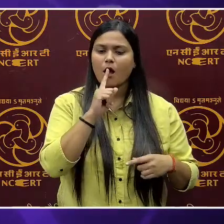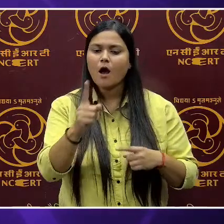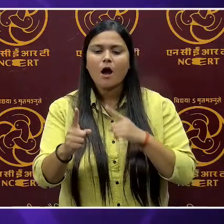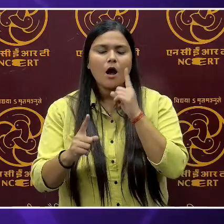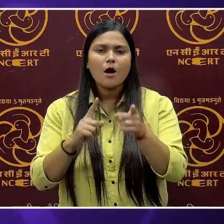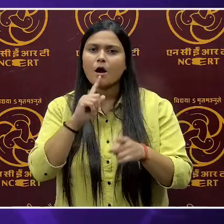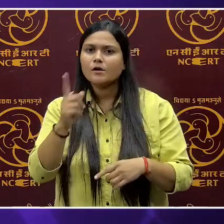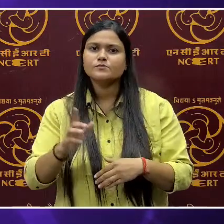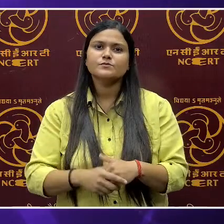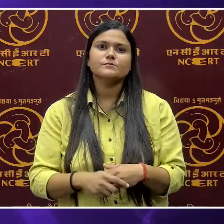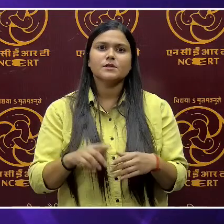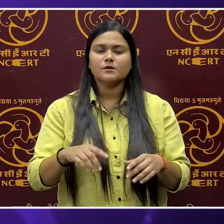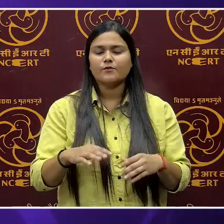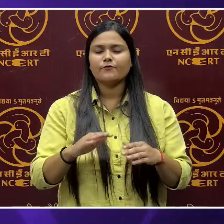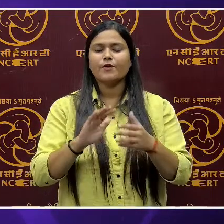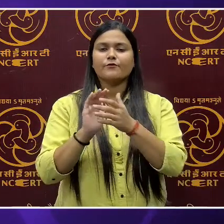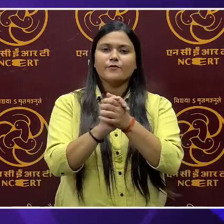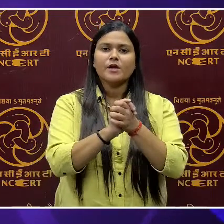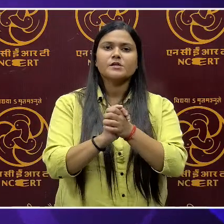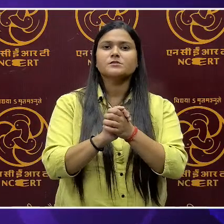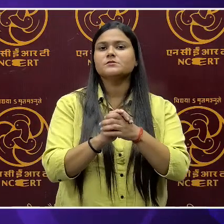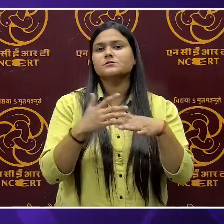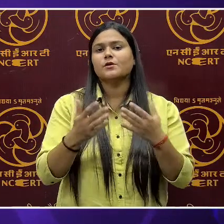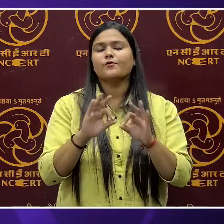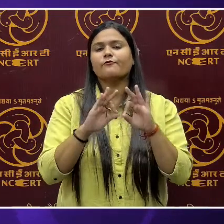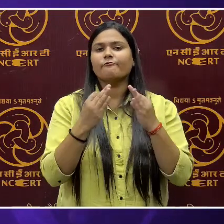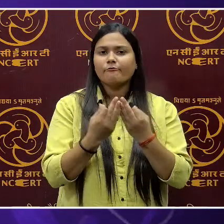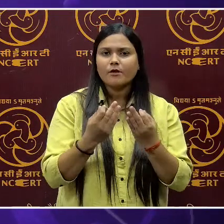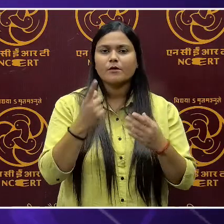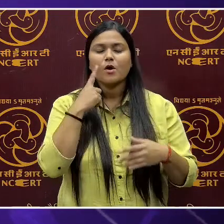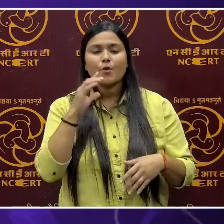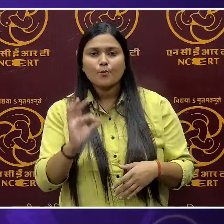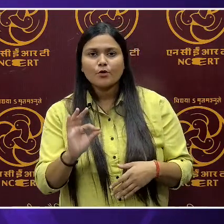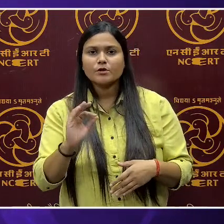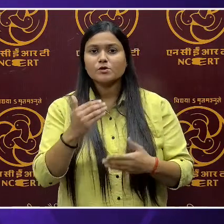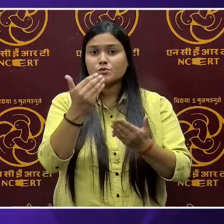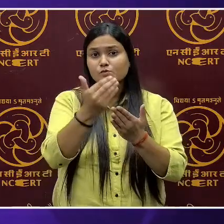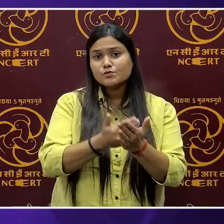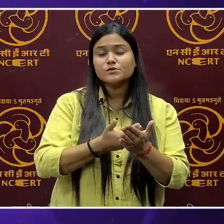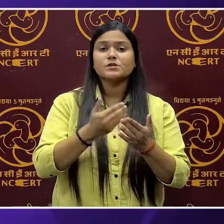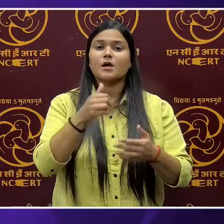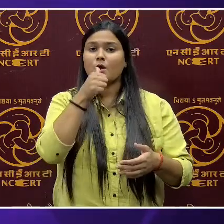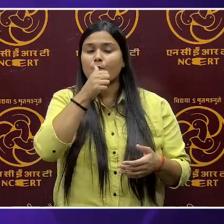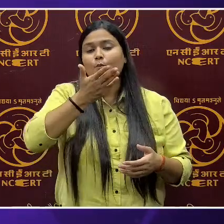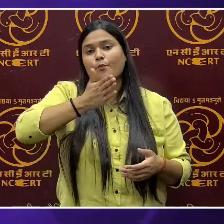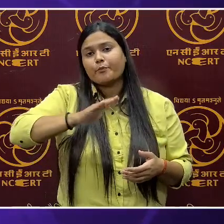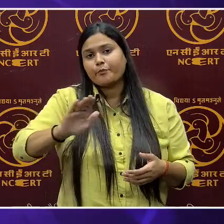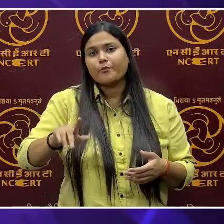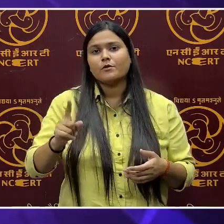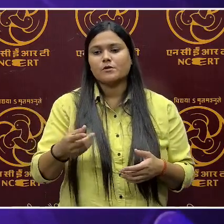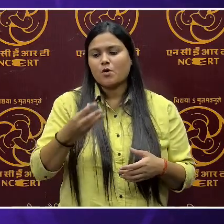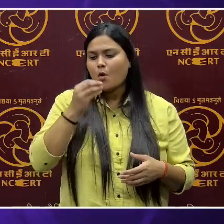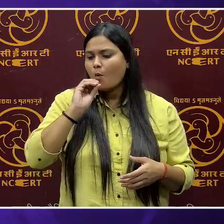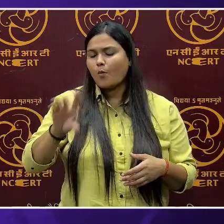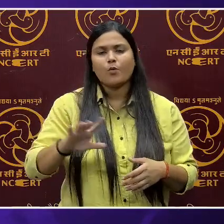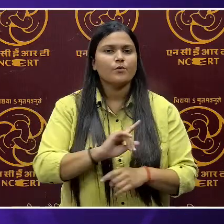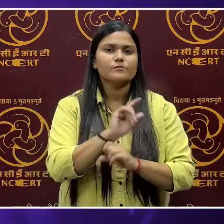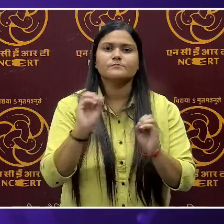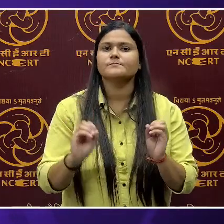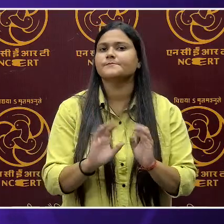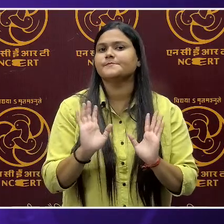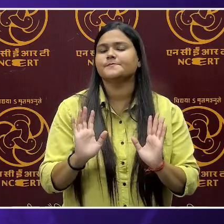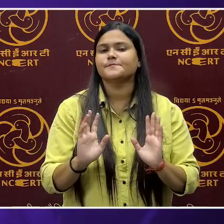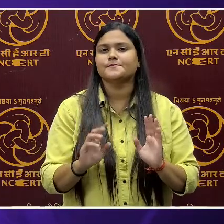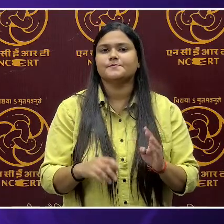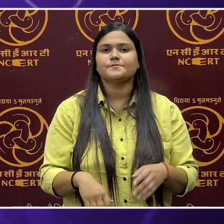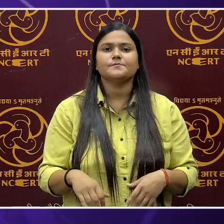friends, neighborhood that it's important to save water and not waste it.